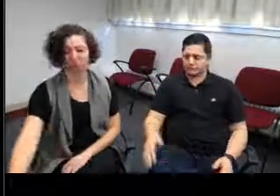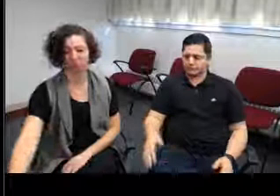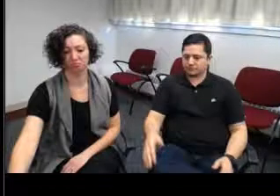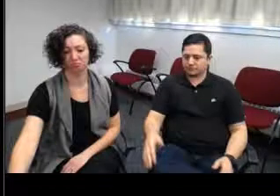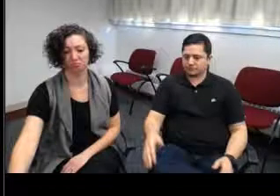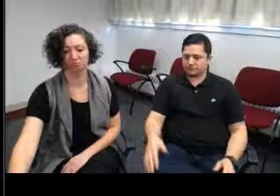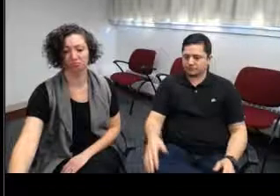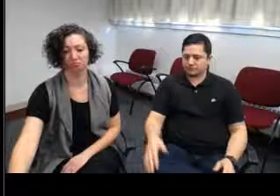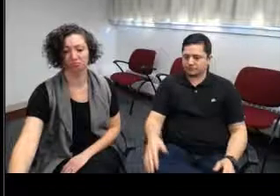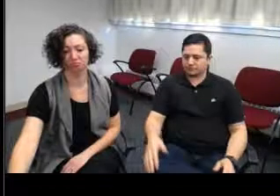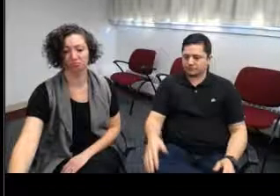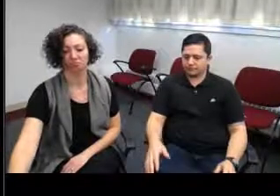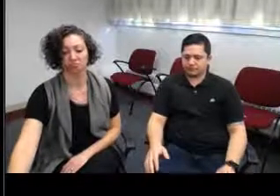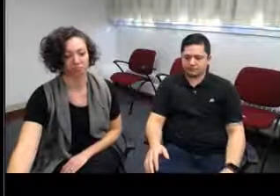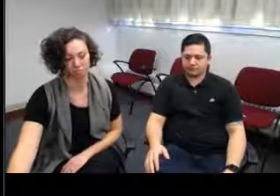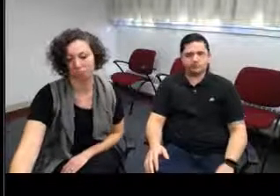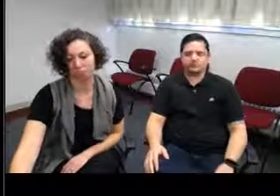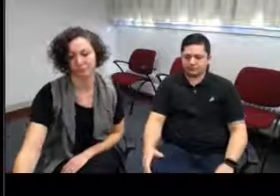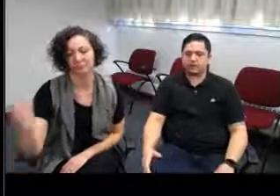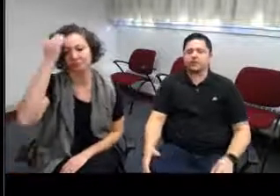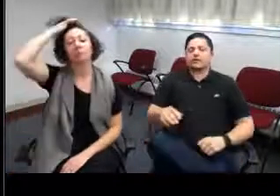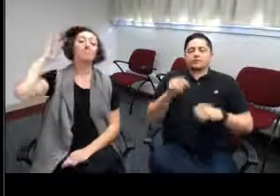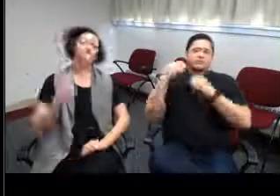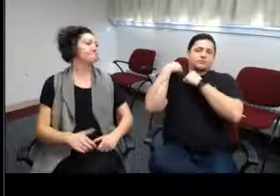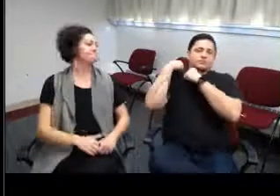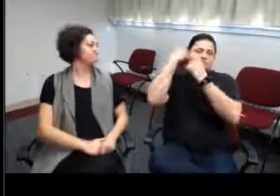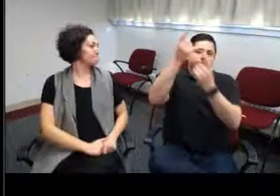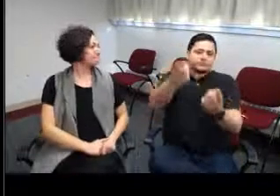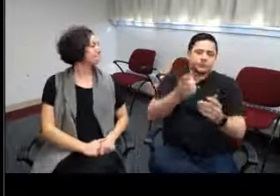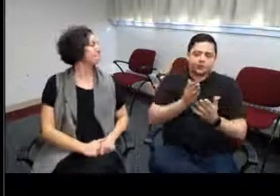current culturally appropriate terms.